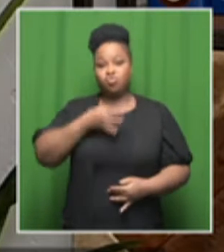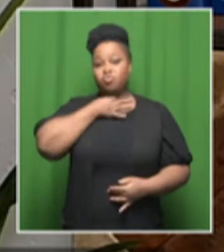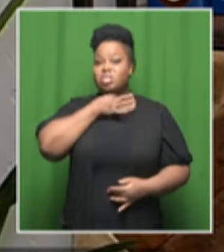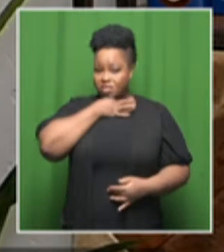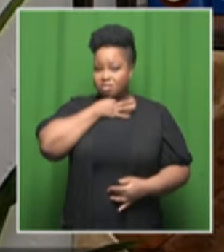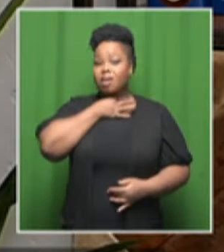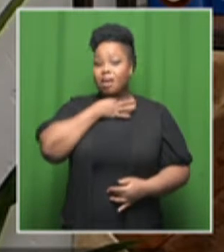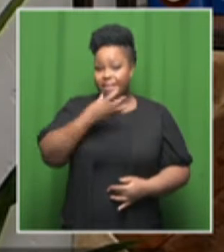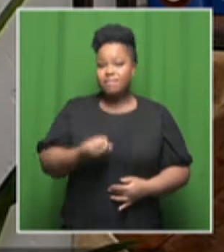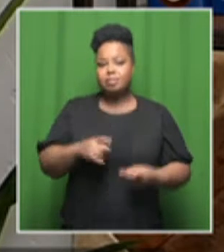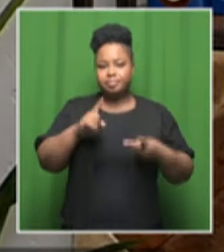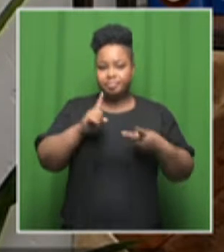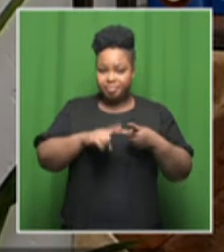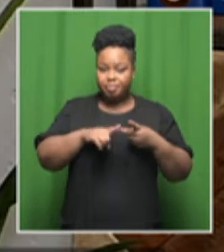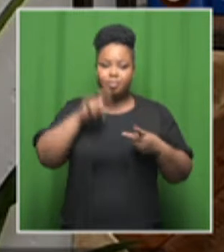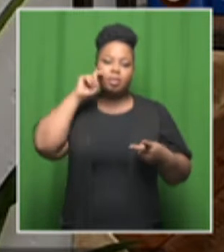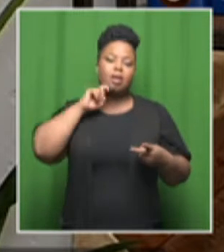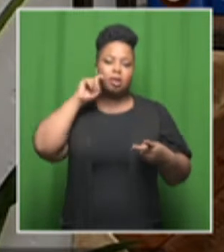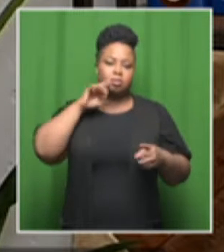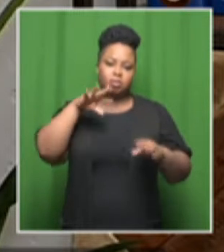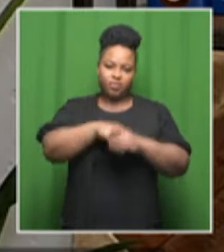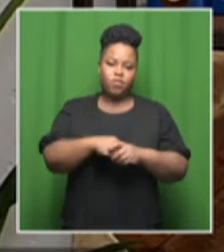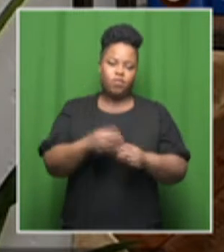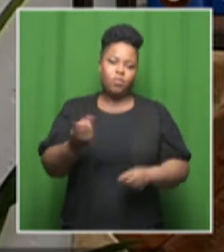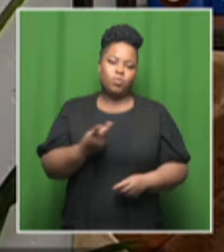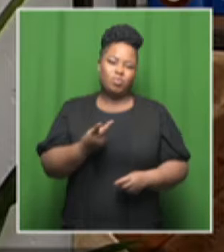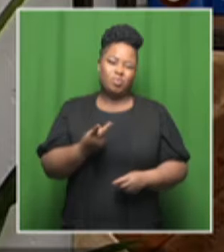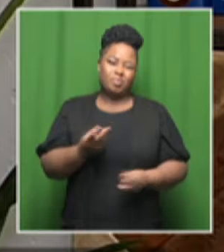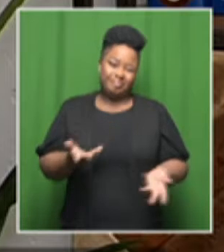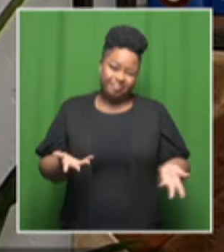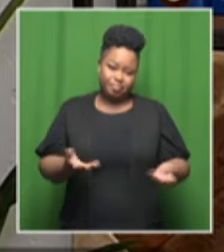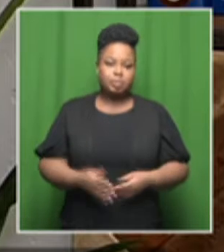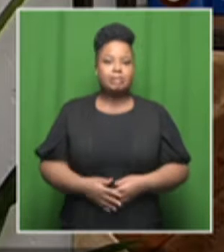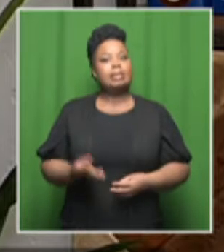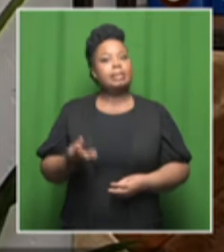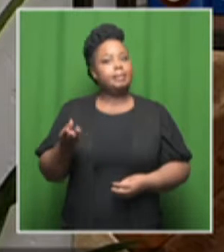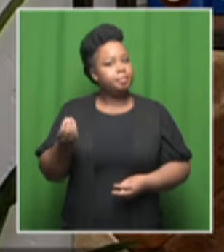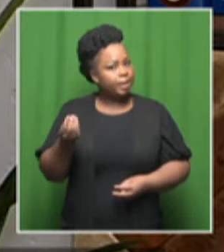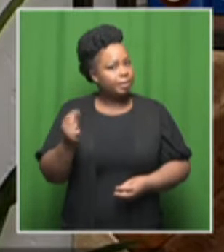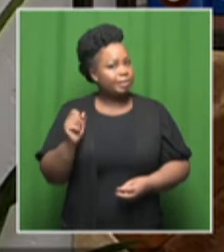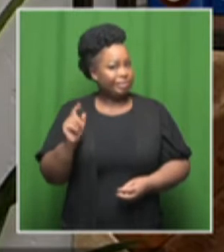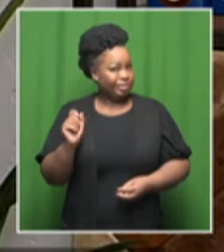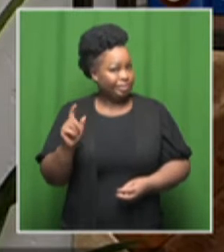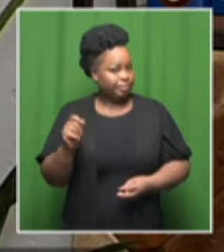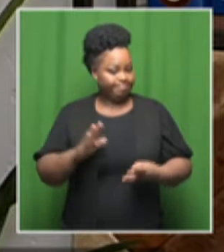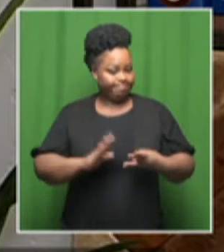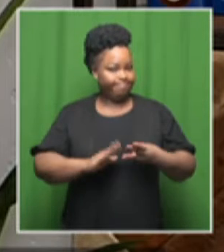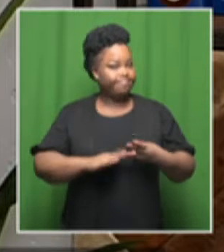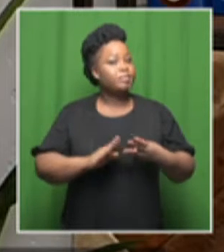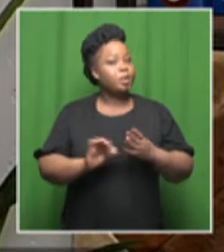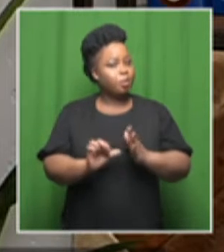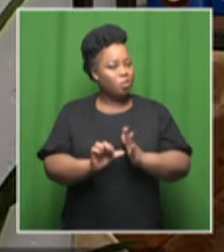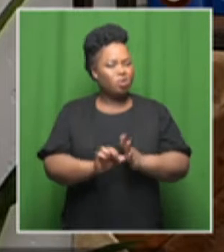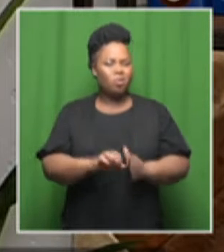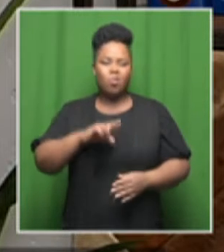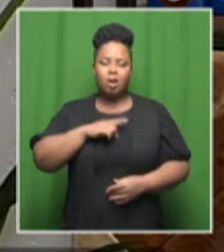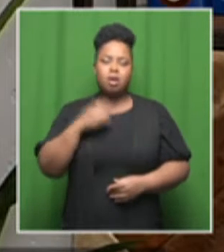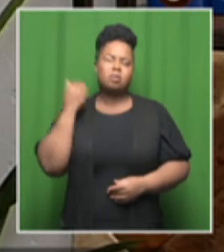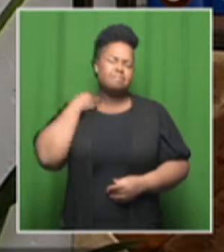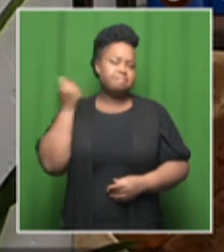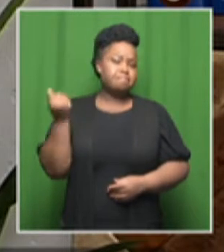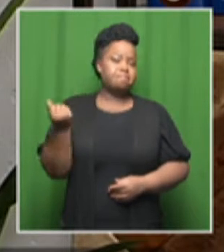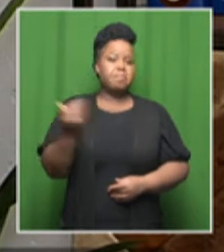factors. Age plays a very important role. Of course, in terms of money, that's another thing we haven't even touched on, the expense that comes